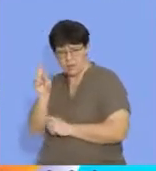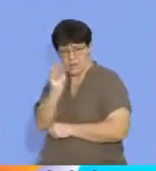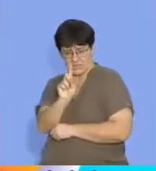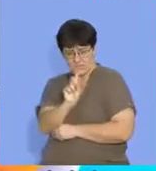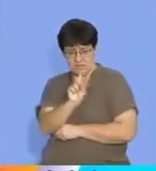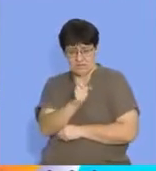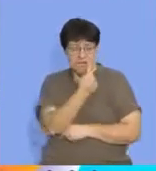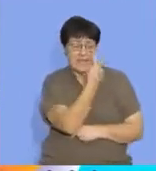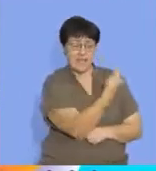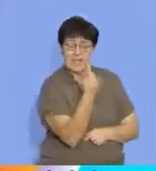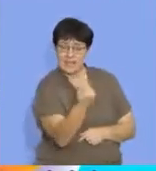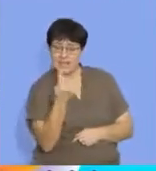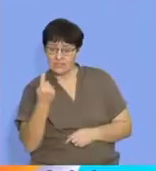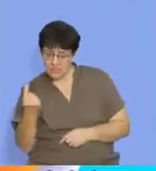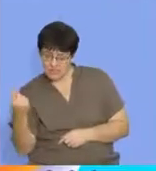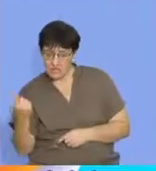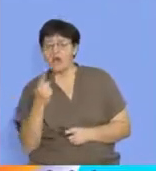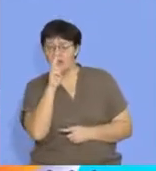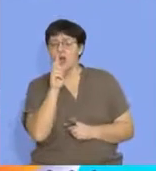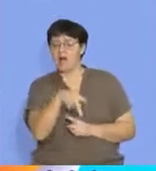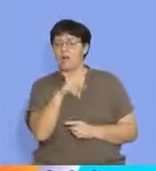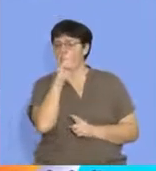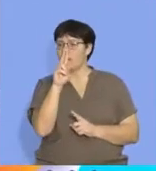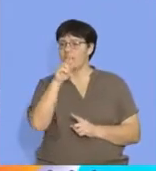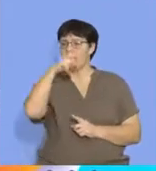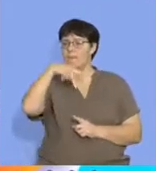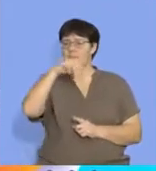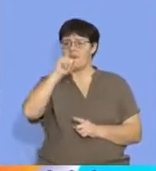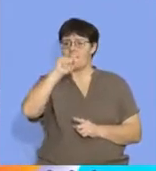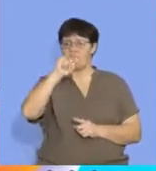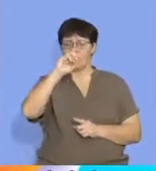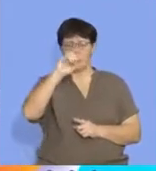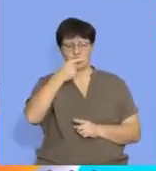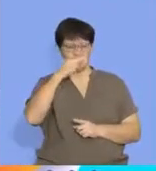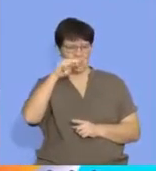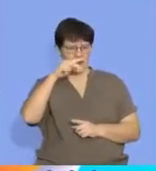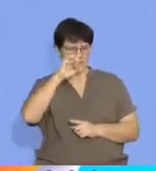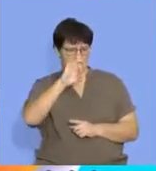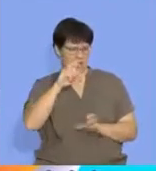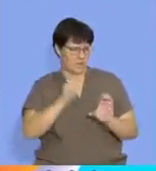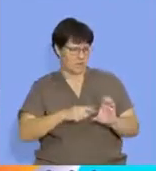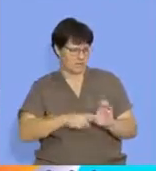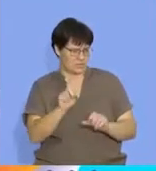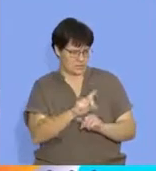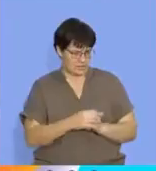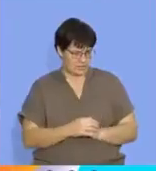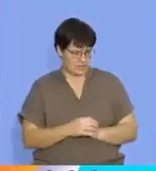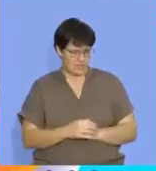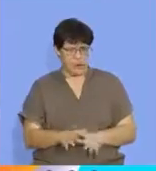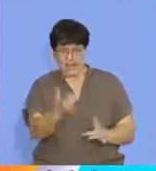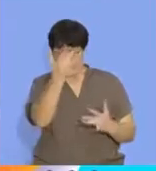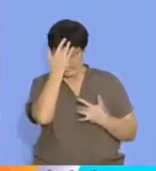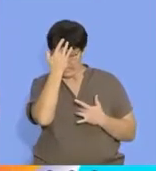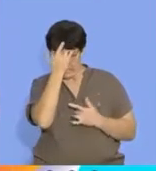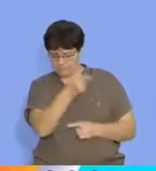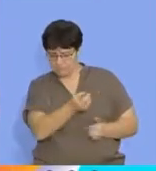we concentrated on their pathogenic qualities. And what did I mean by that? We concentrated on the